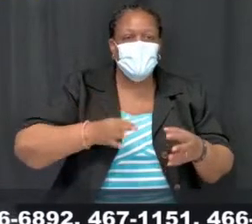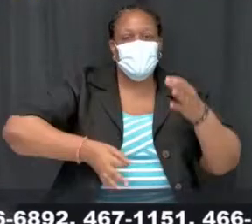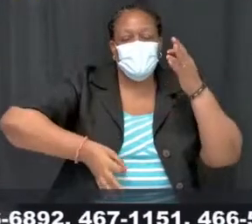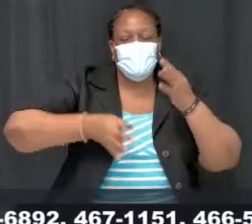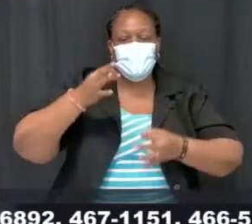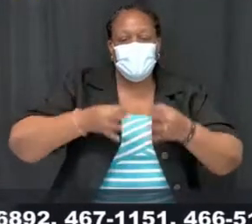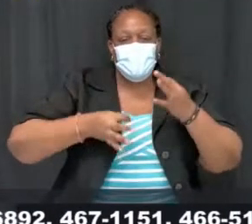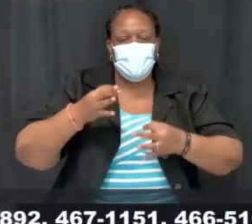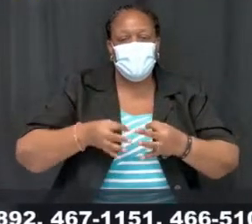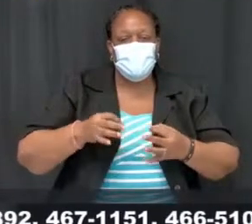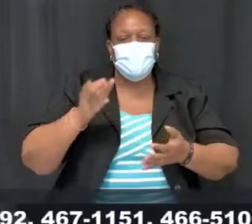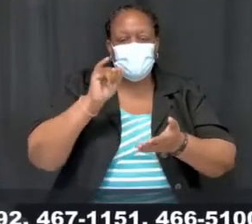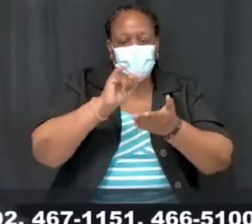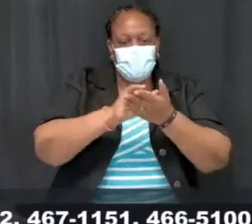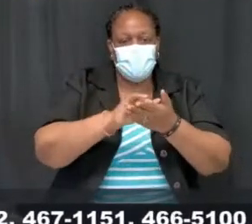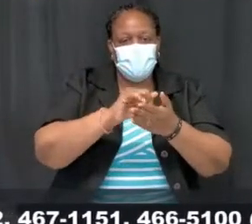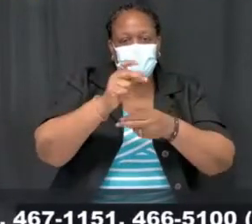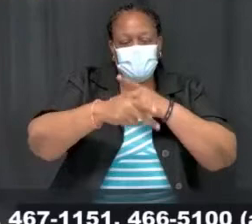answered it in your last